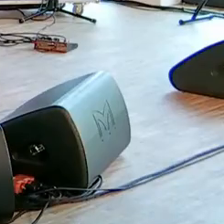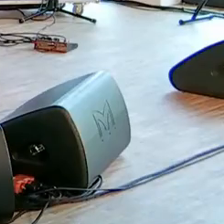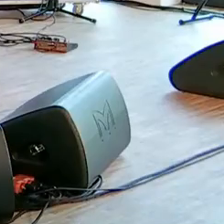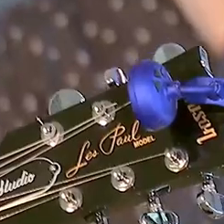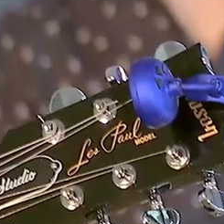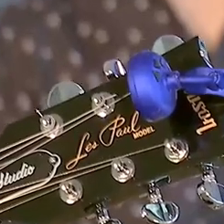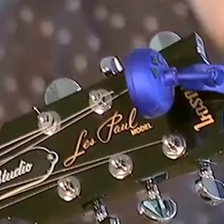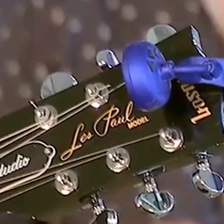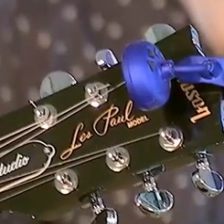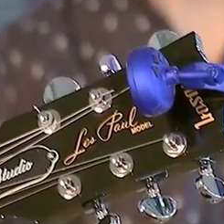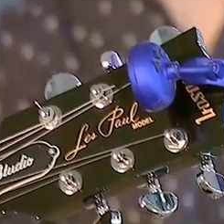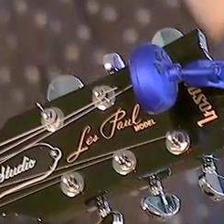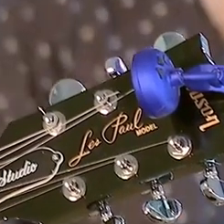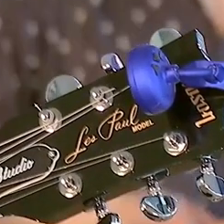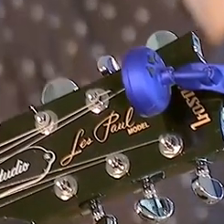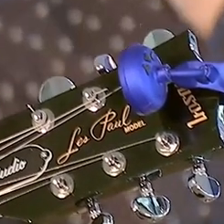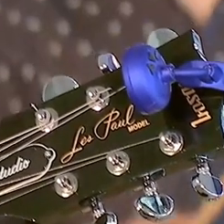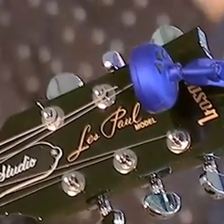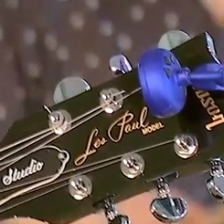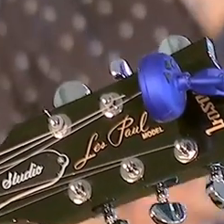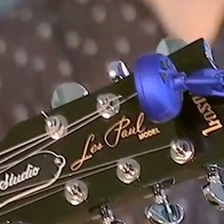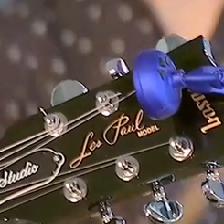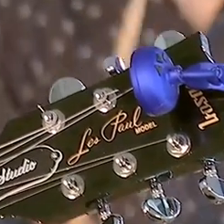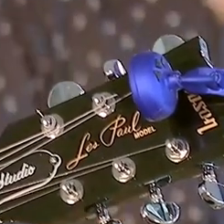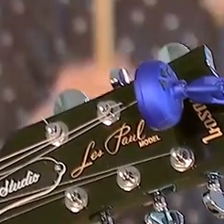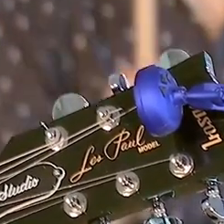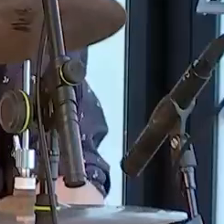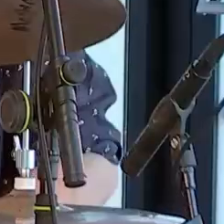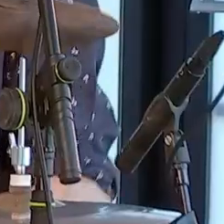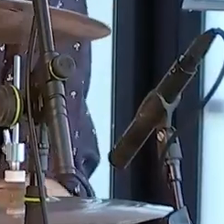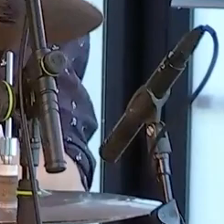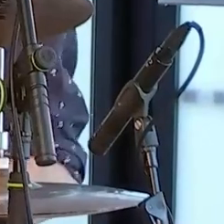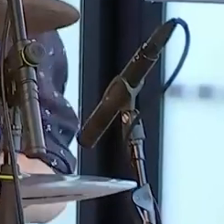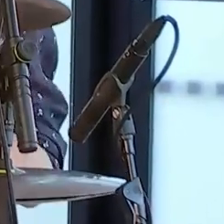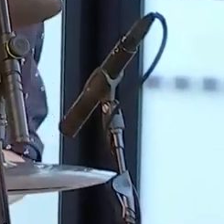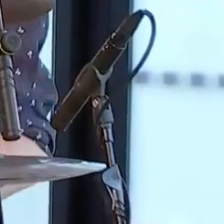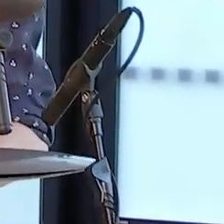I'll still be thinking of you and the times we